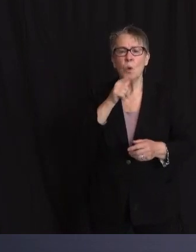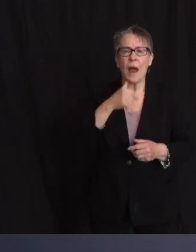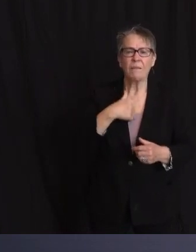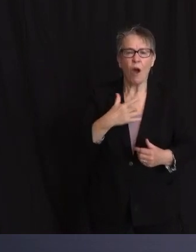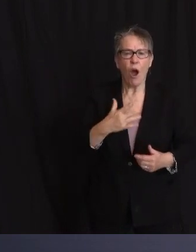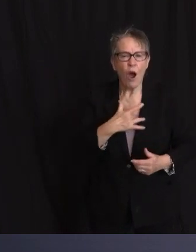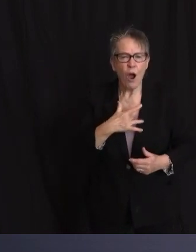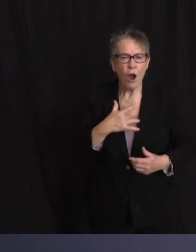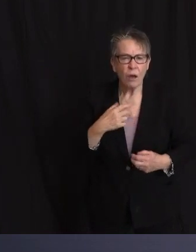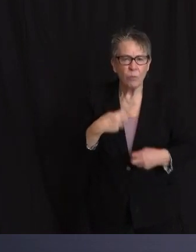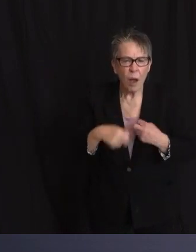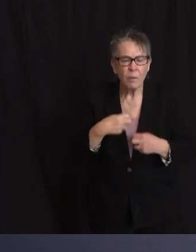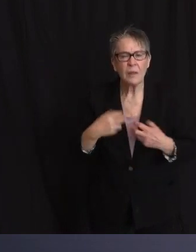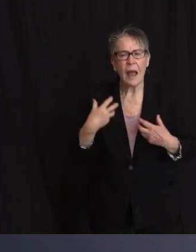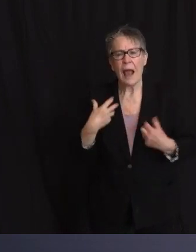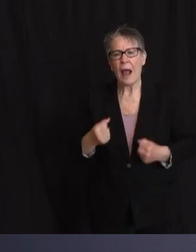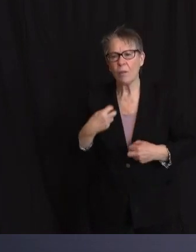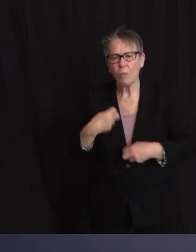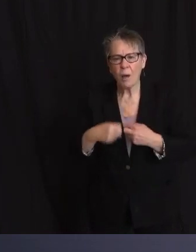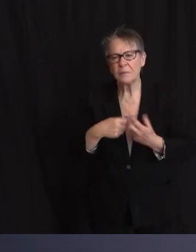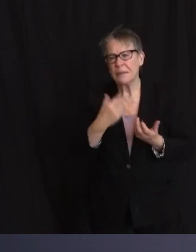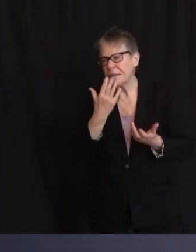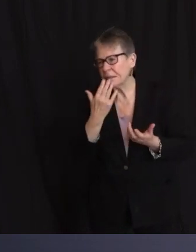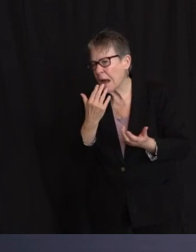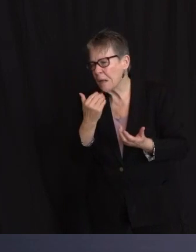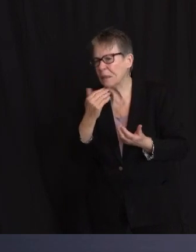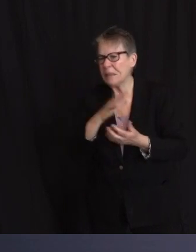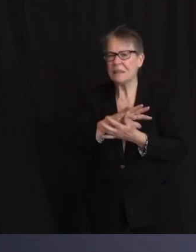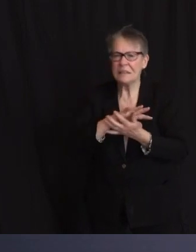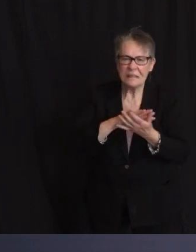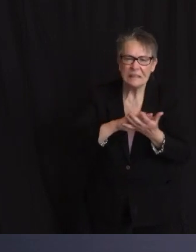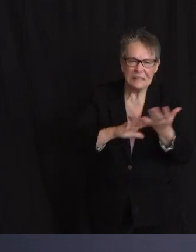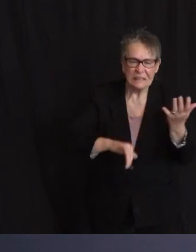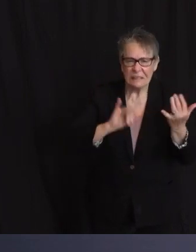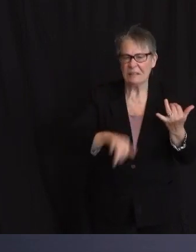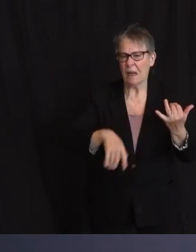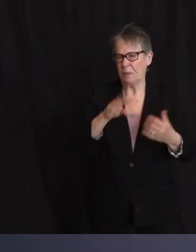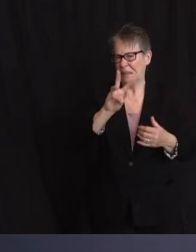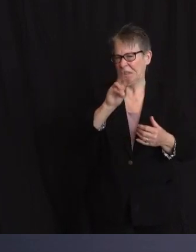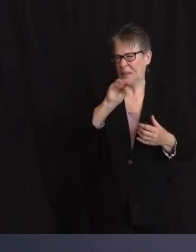39.3% diabetes mellitus, 30.2% other chronic diseases,